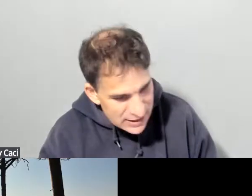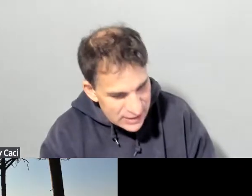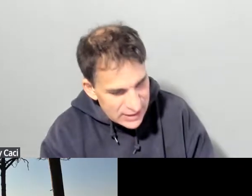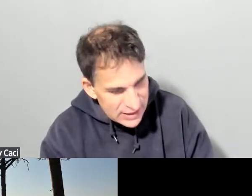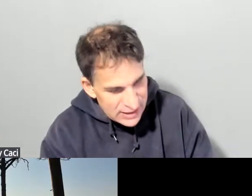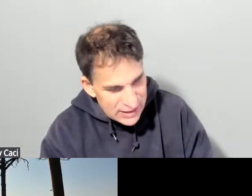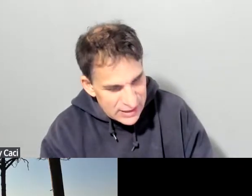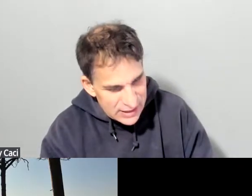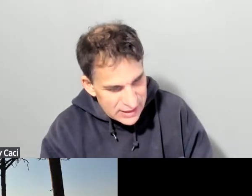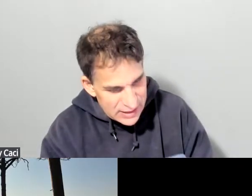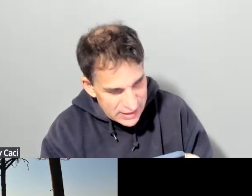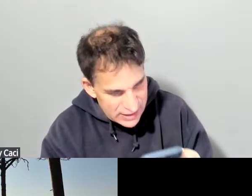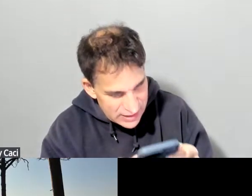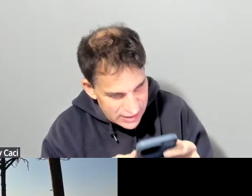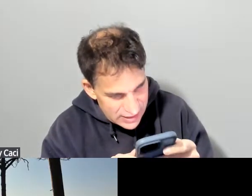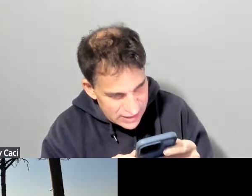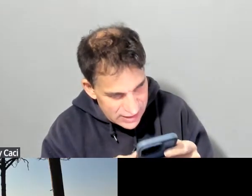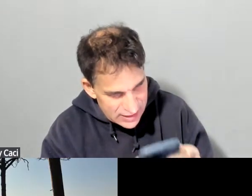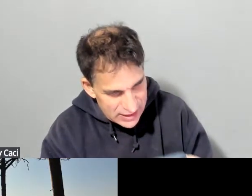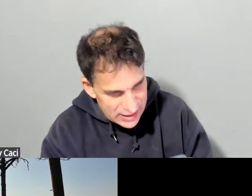Yeah, that's different.